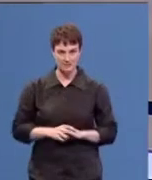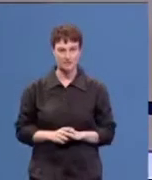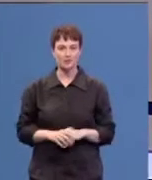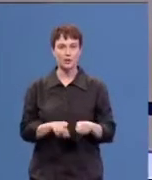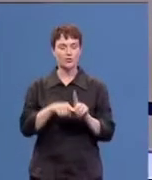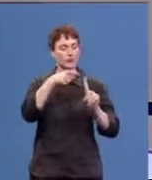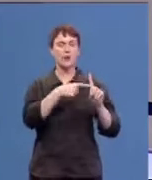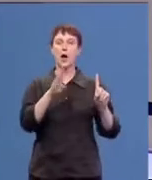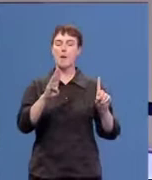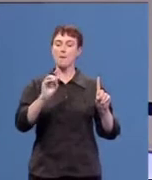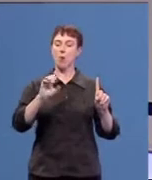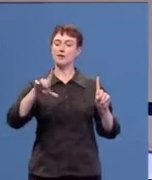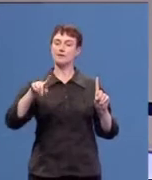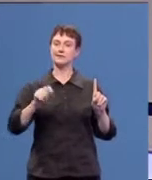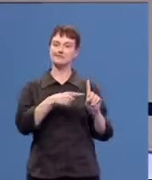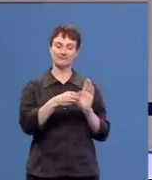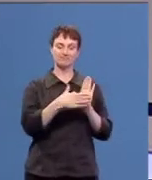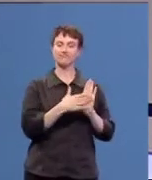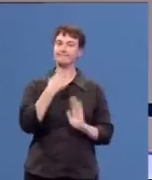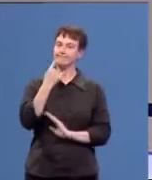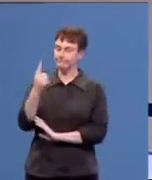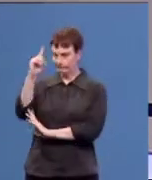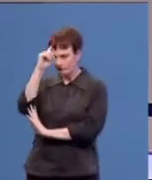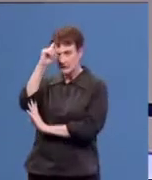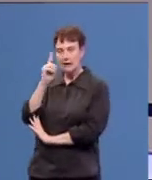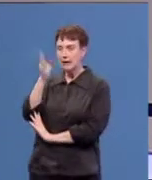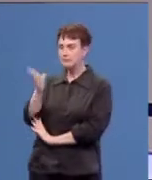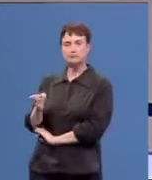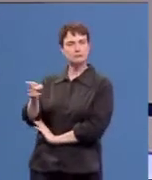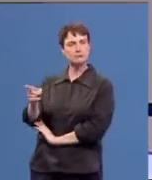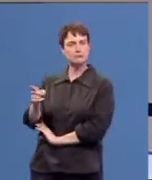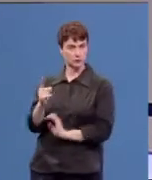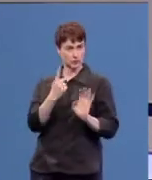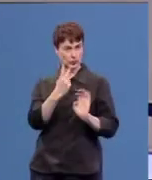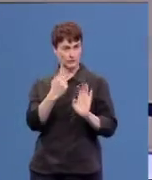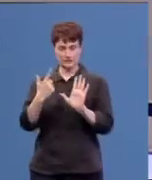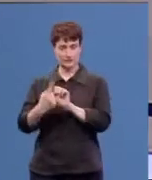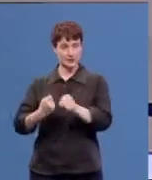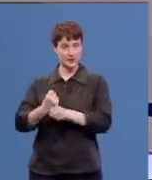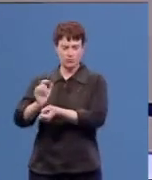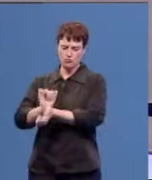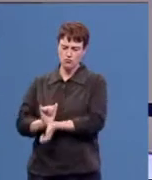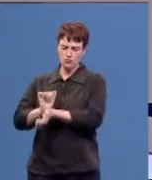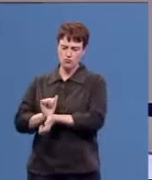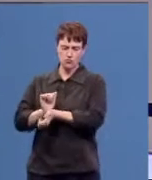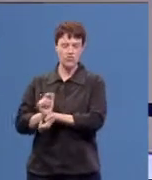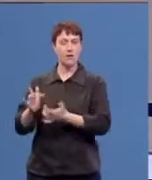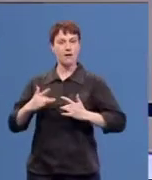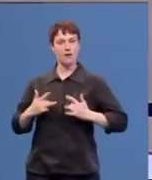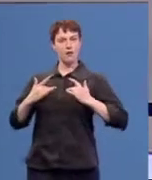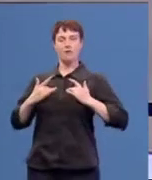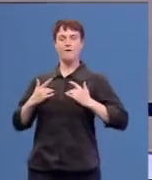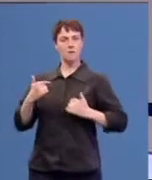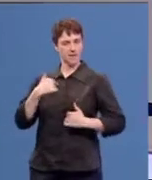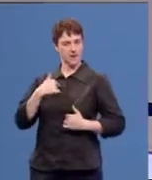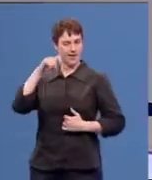Bolt just here thinking that Mr. Mandela in prison for 27 years is how long I've been alive. Words are